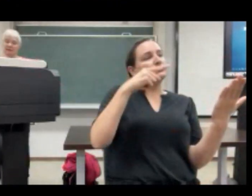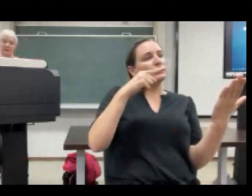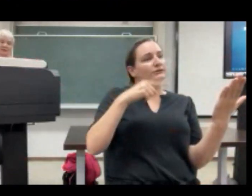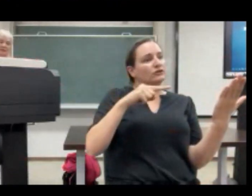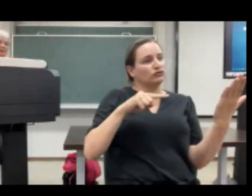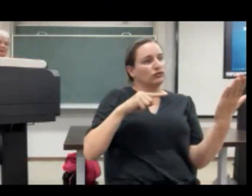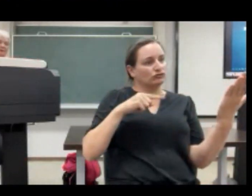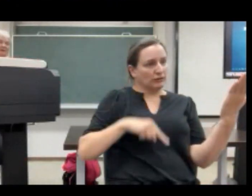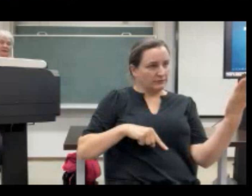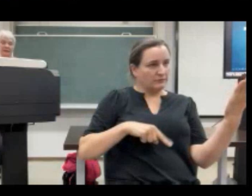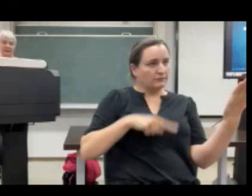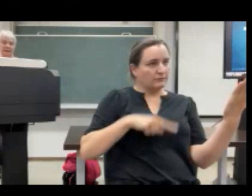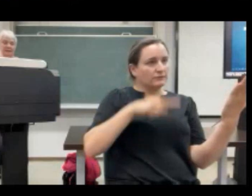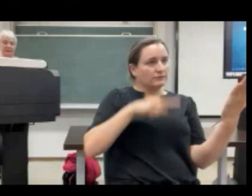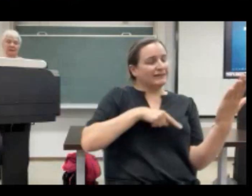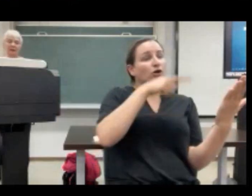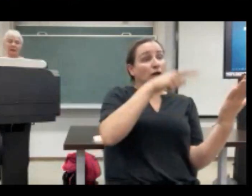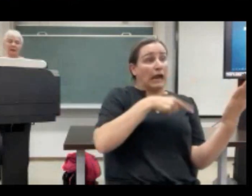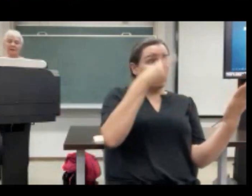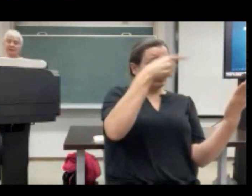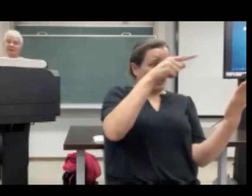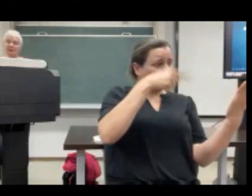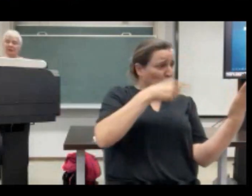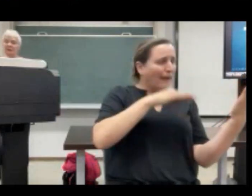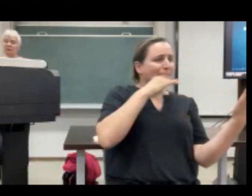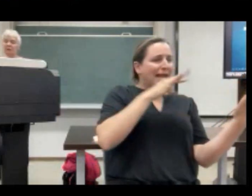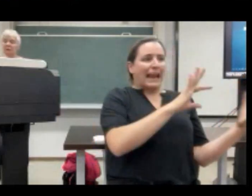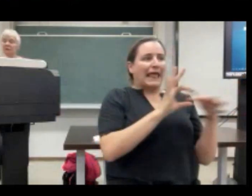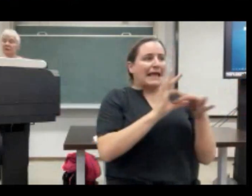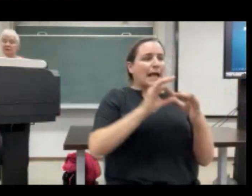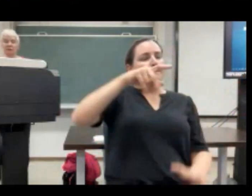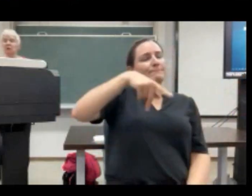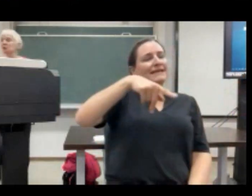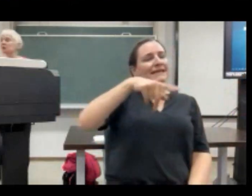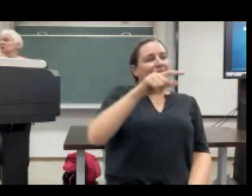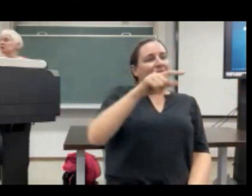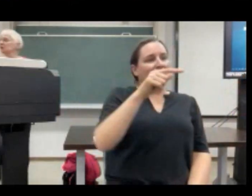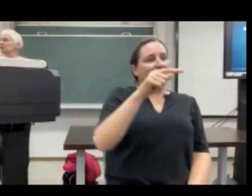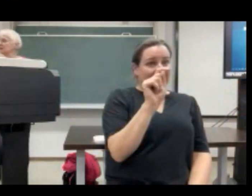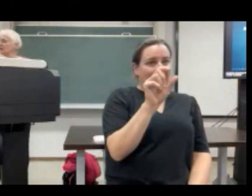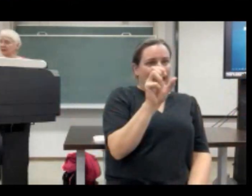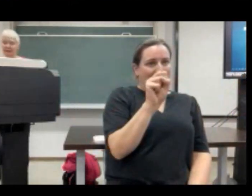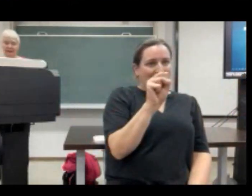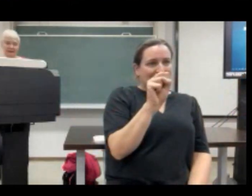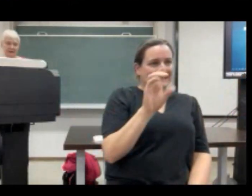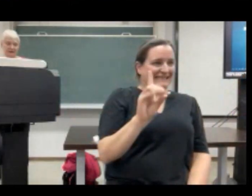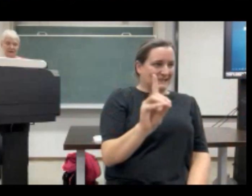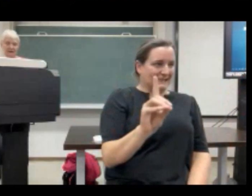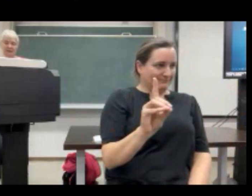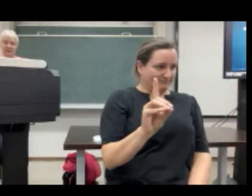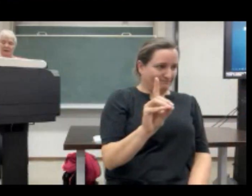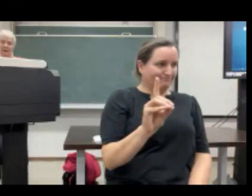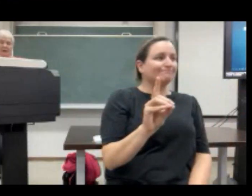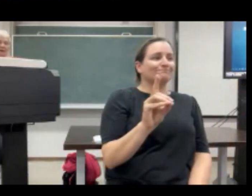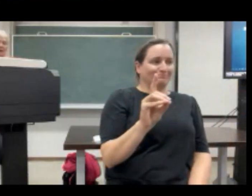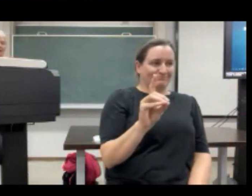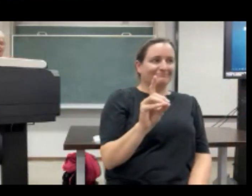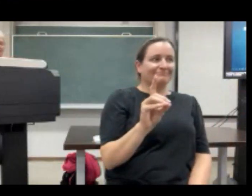diagnose whether there is PTSD. And this study was one of the very few which was used with signing